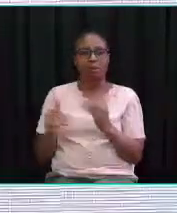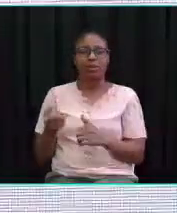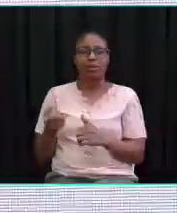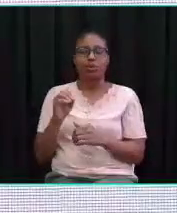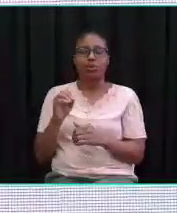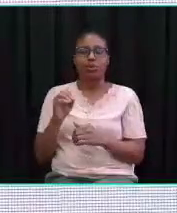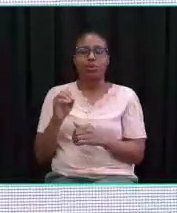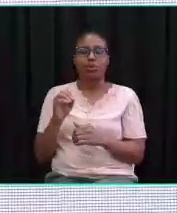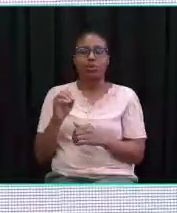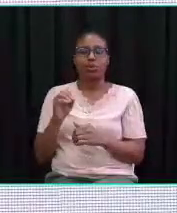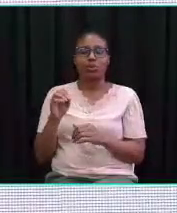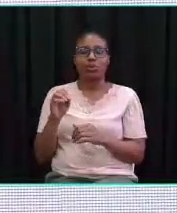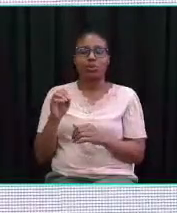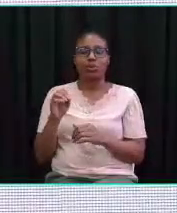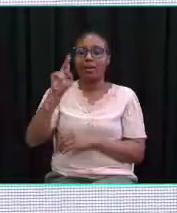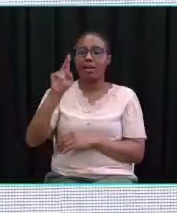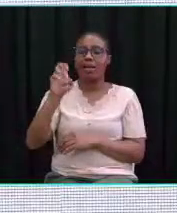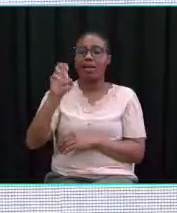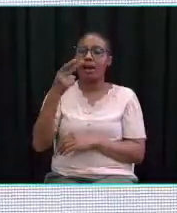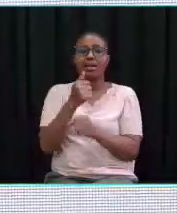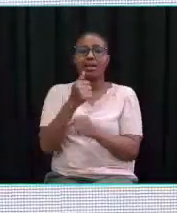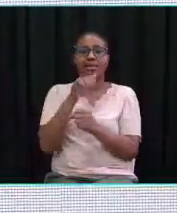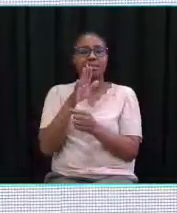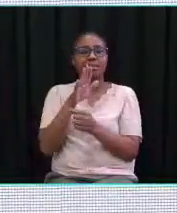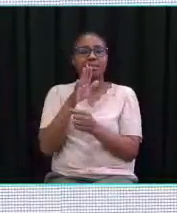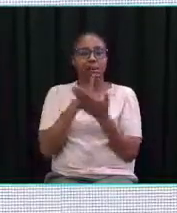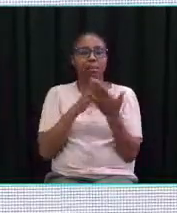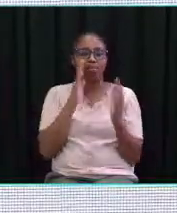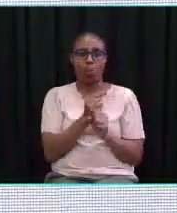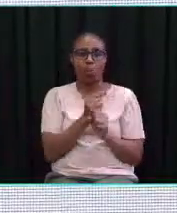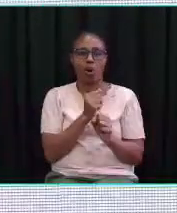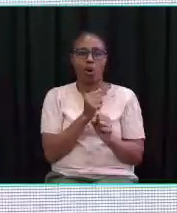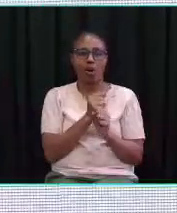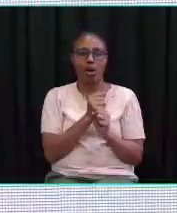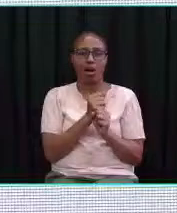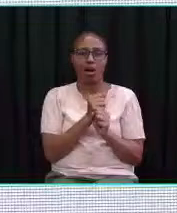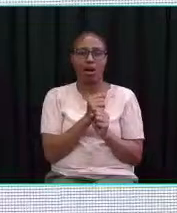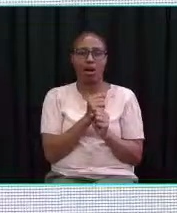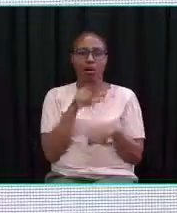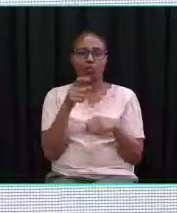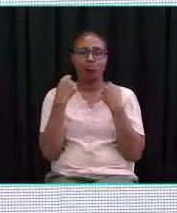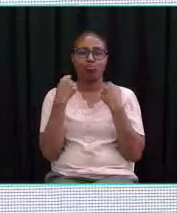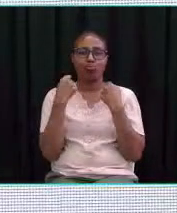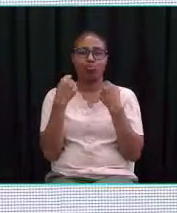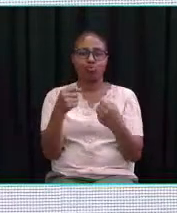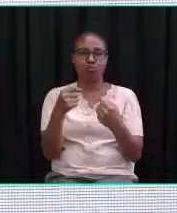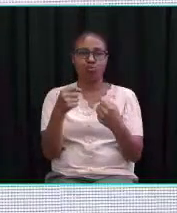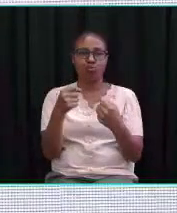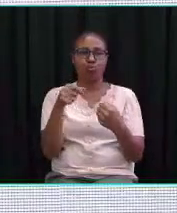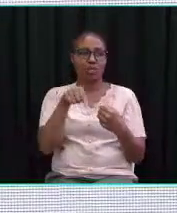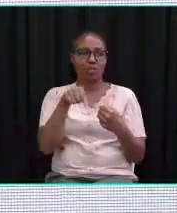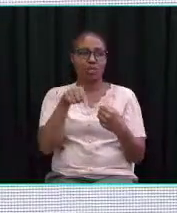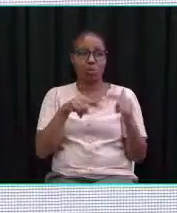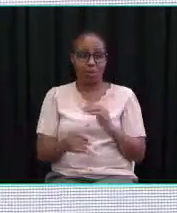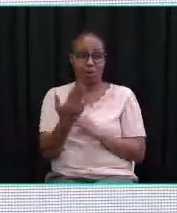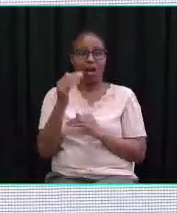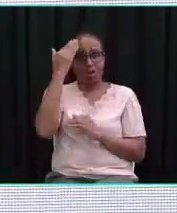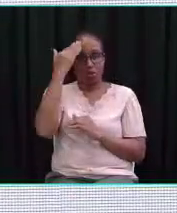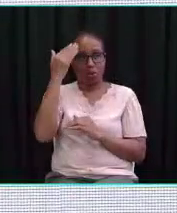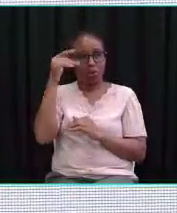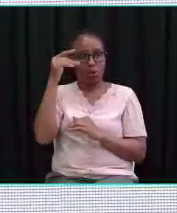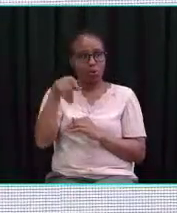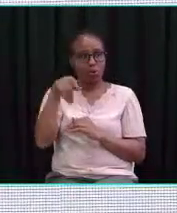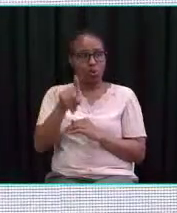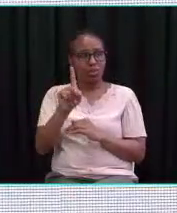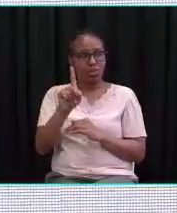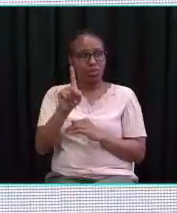National Highways Authority has done quite some work. As you drive to this hotel in the morning, I know you are